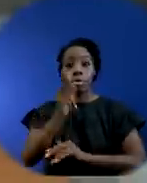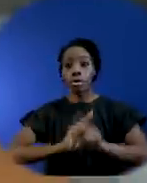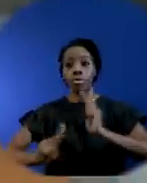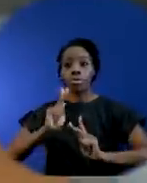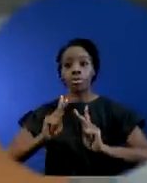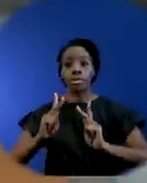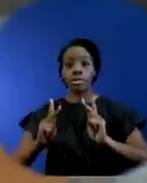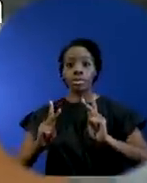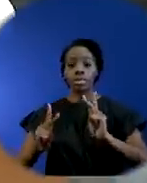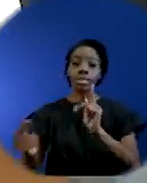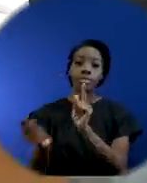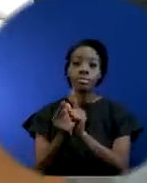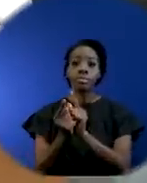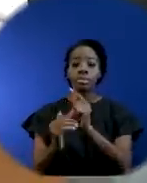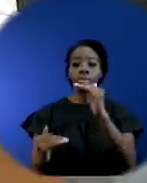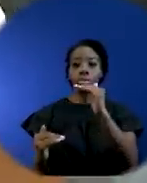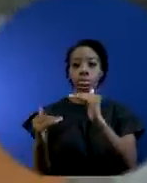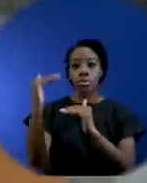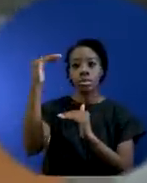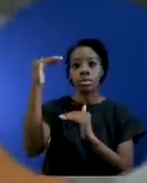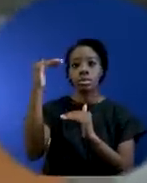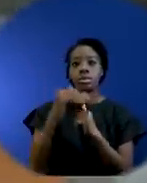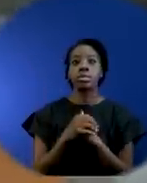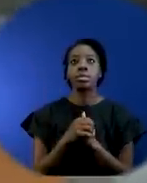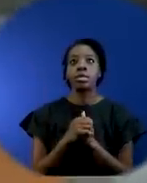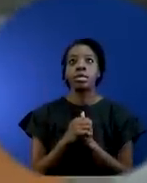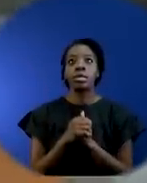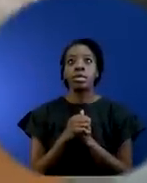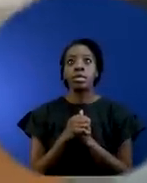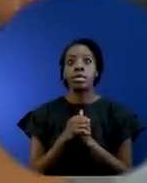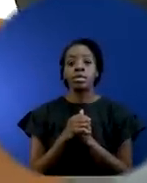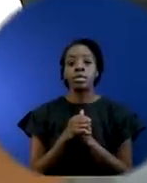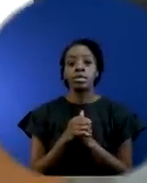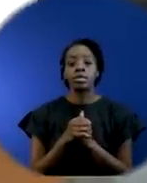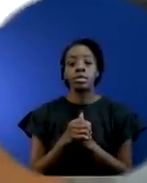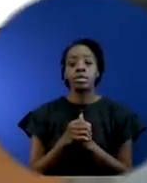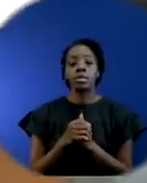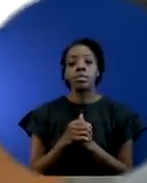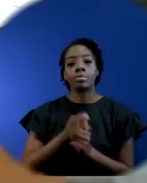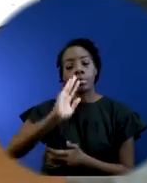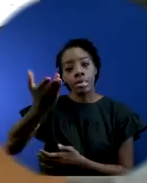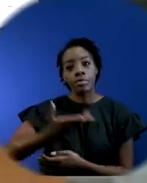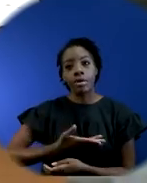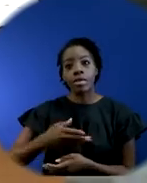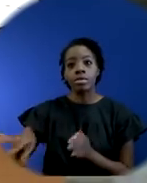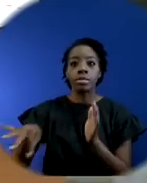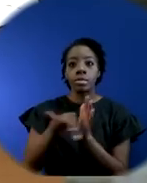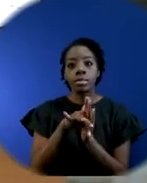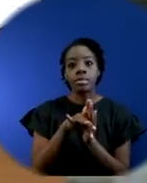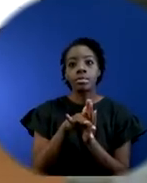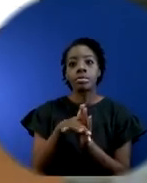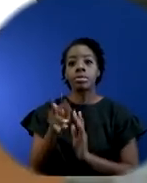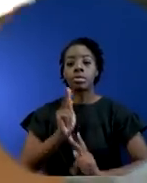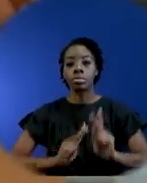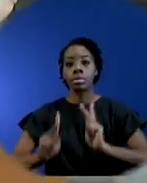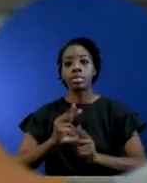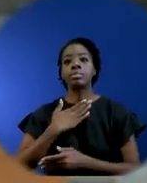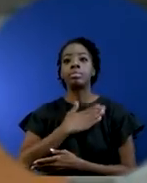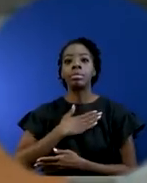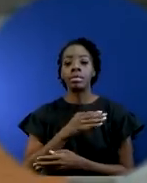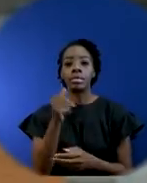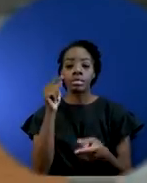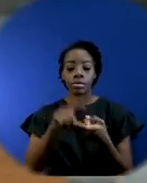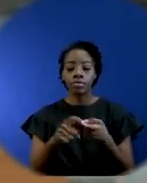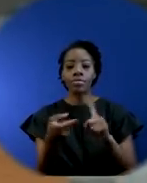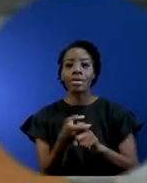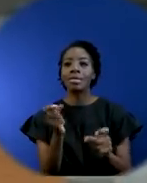the criteria, we invite you to nominate yourself or someone else for the position of trustee. Please, friend,